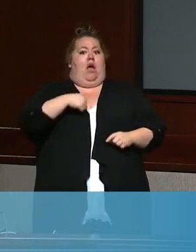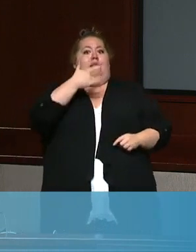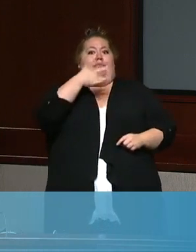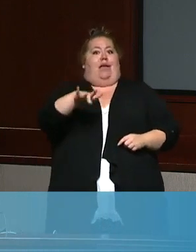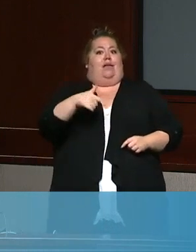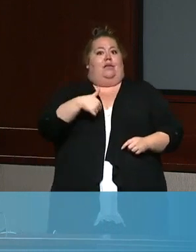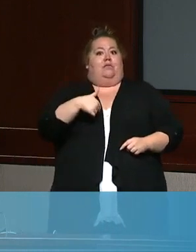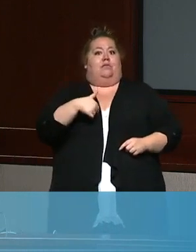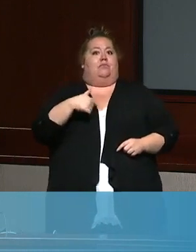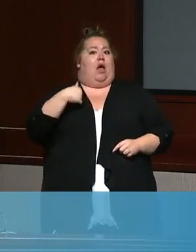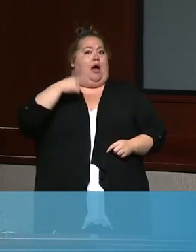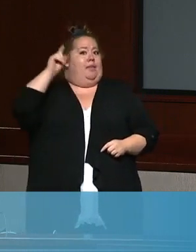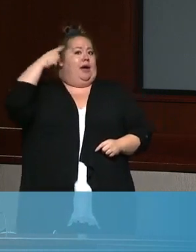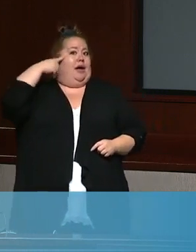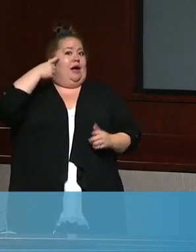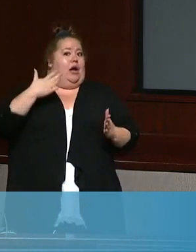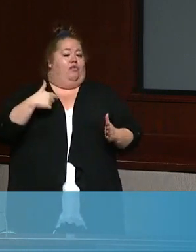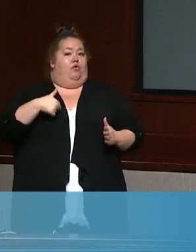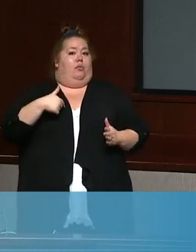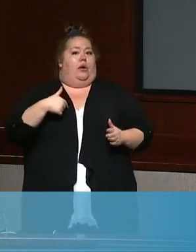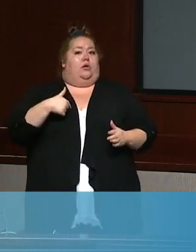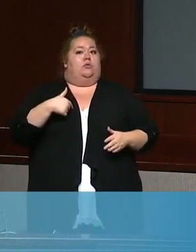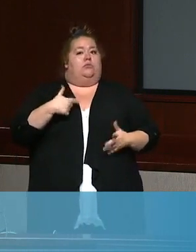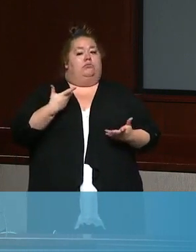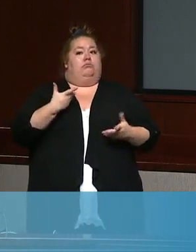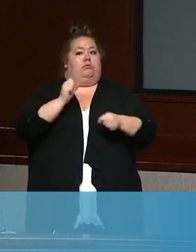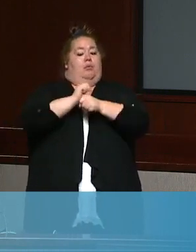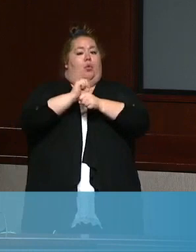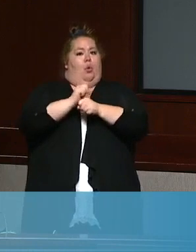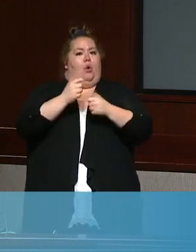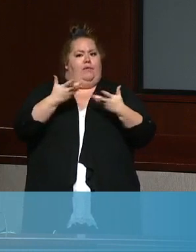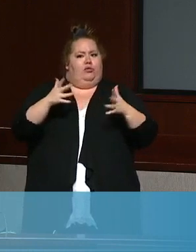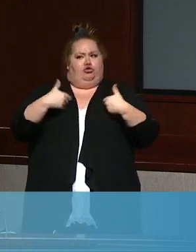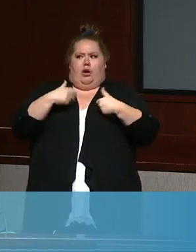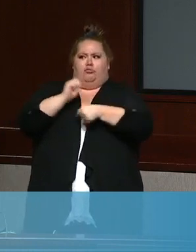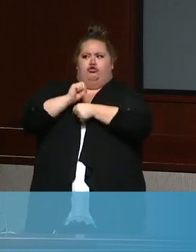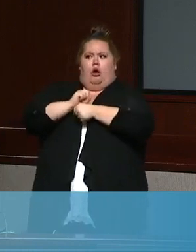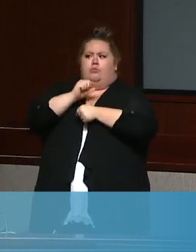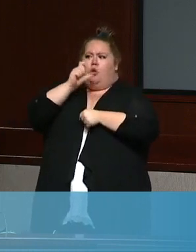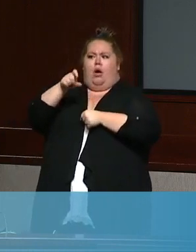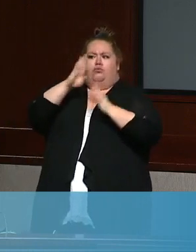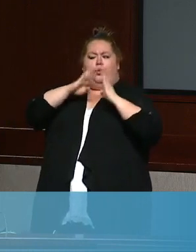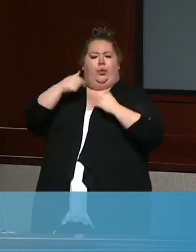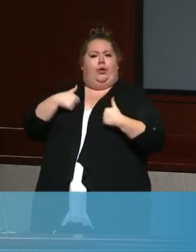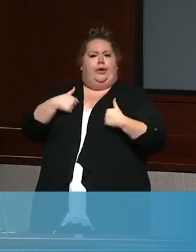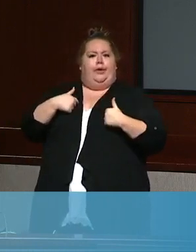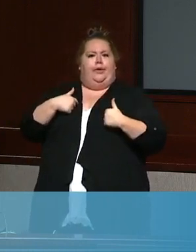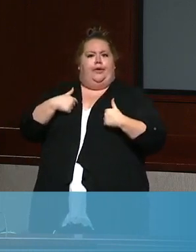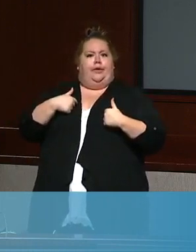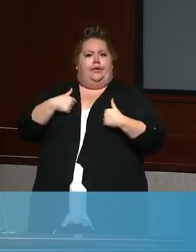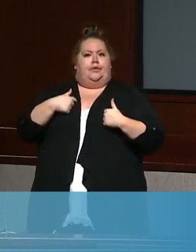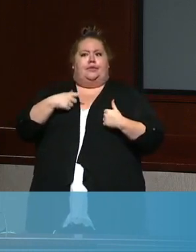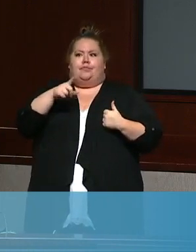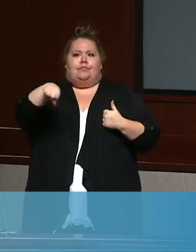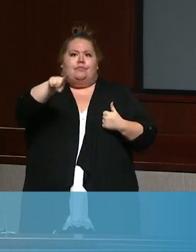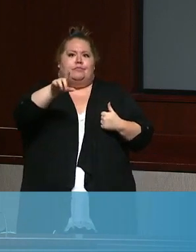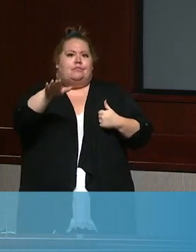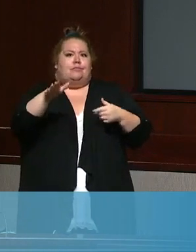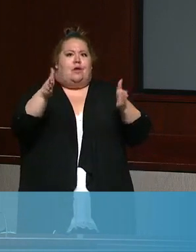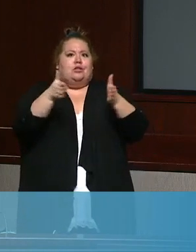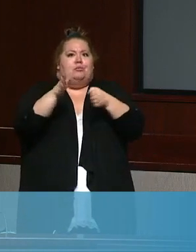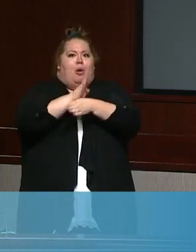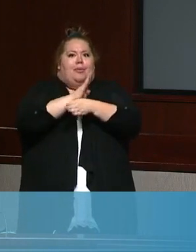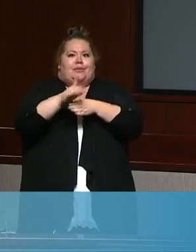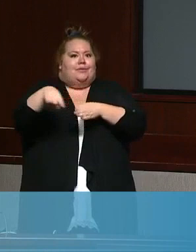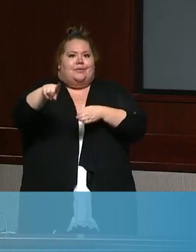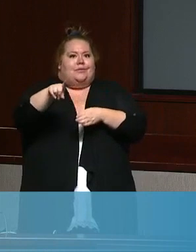and I've got a job, and I show up for my job, and I don't have to worry about it like people in the small business community worry about